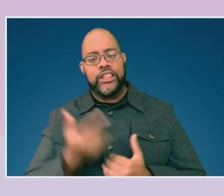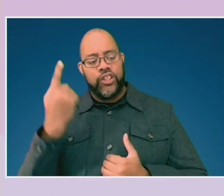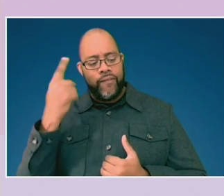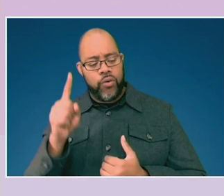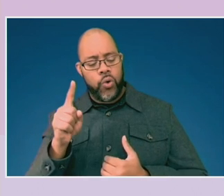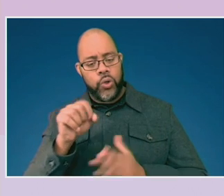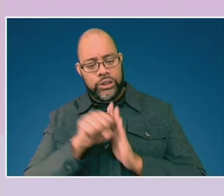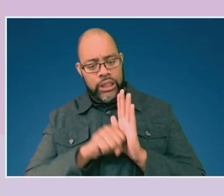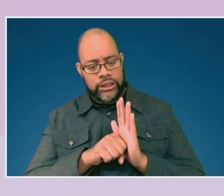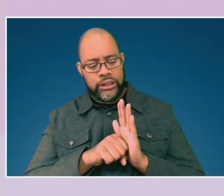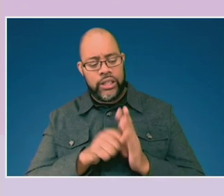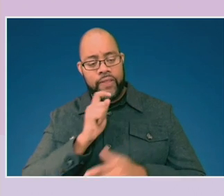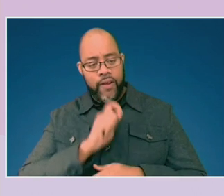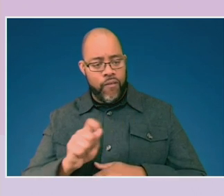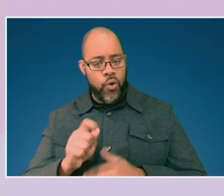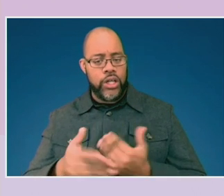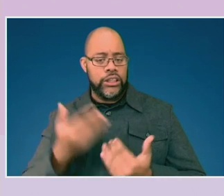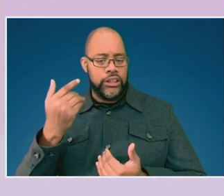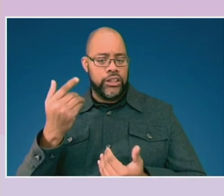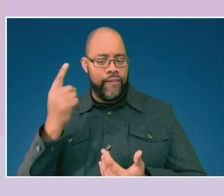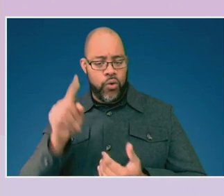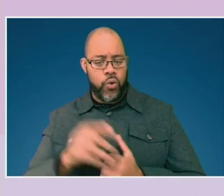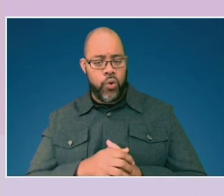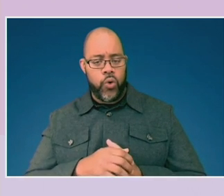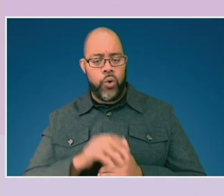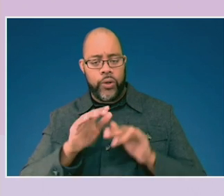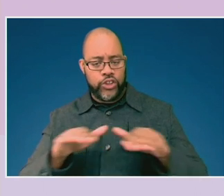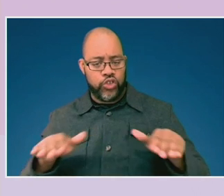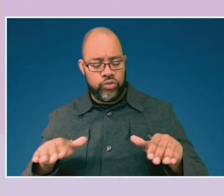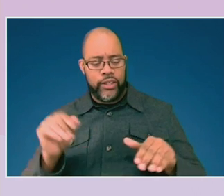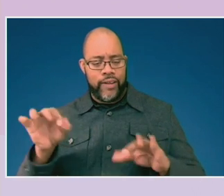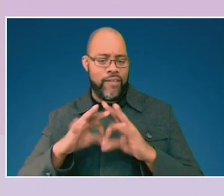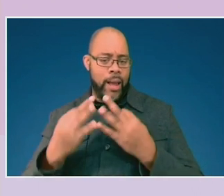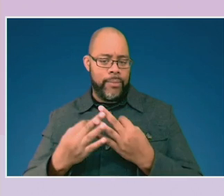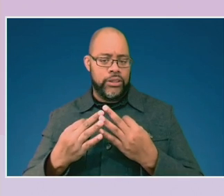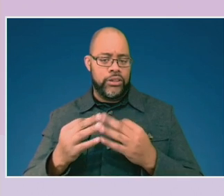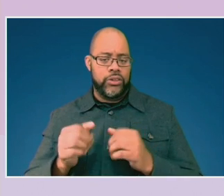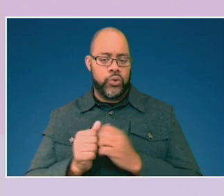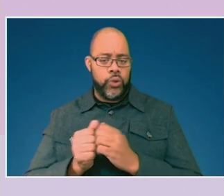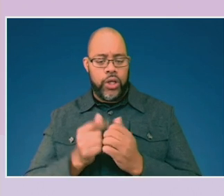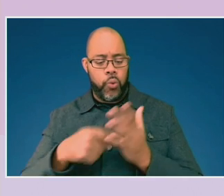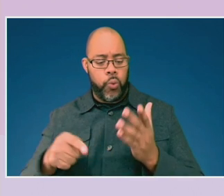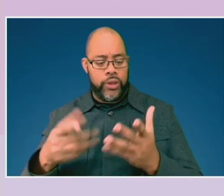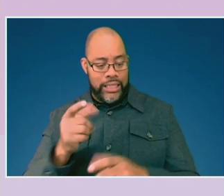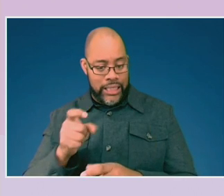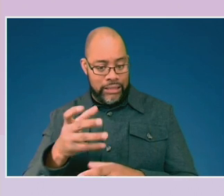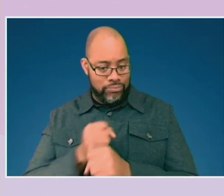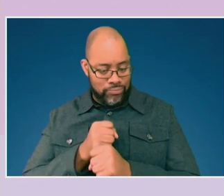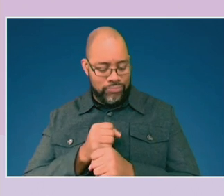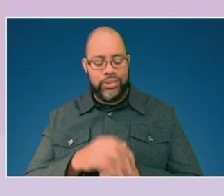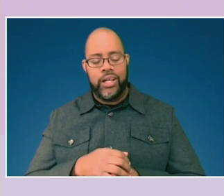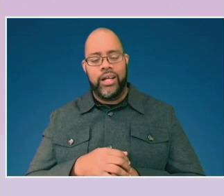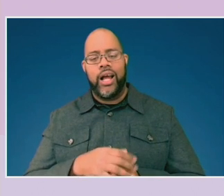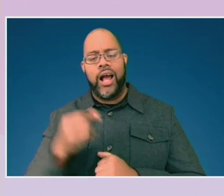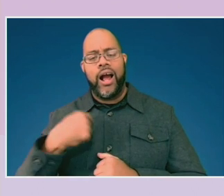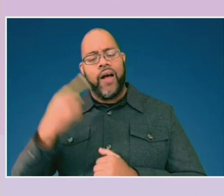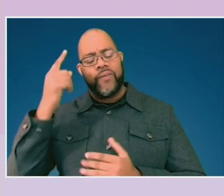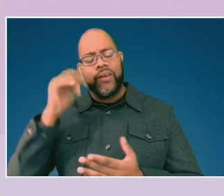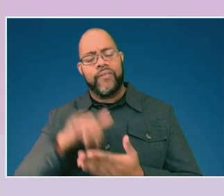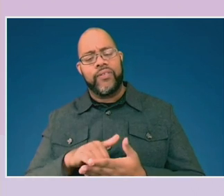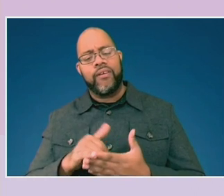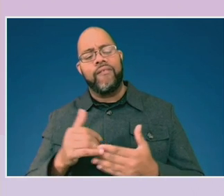and therefore easier for the kids and their families to get what they need. And I think